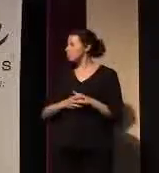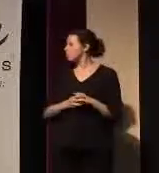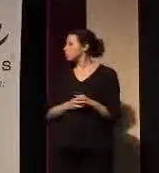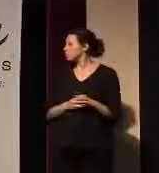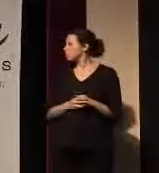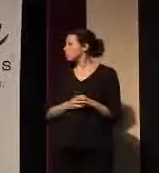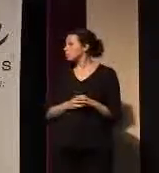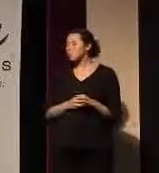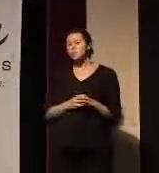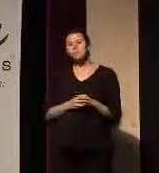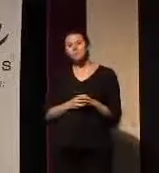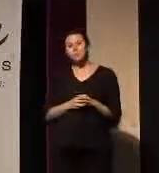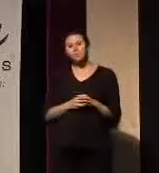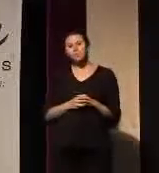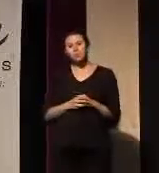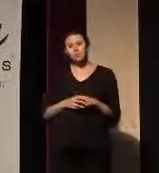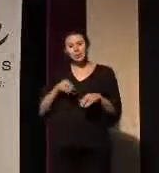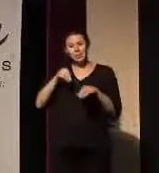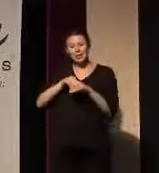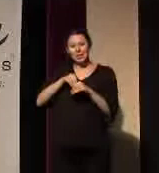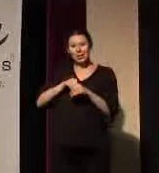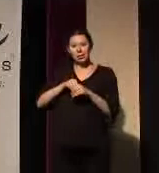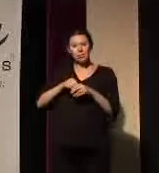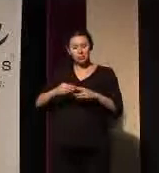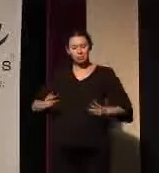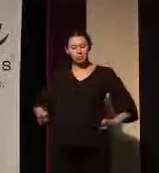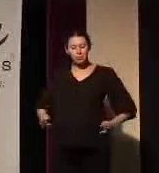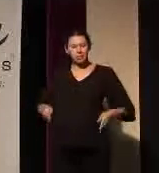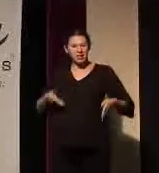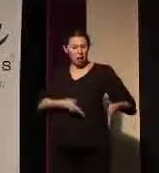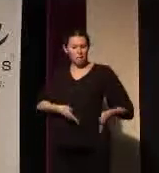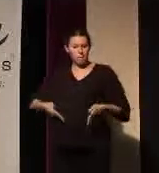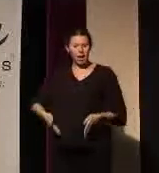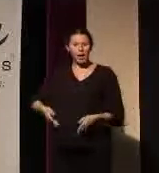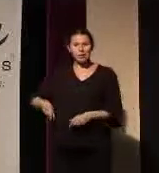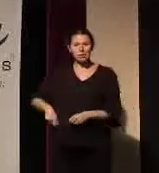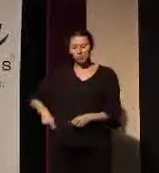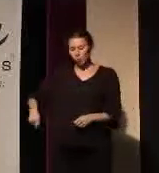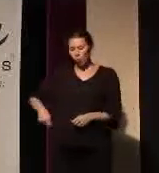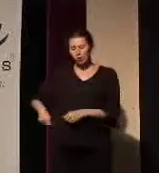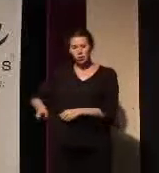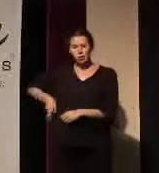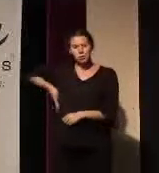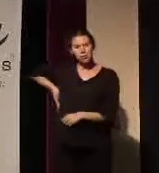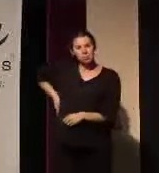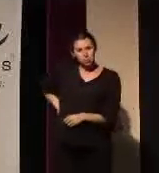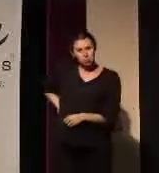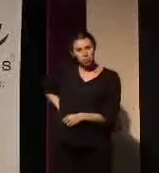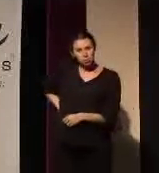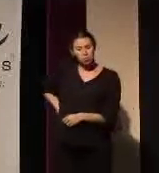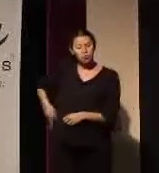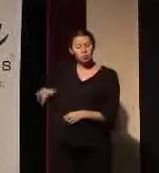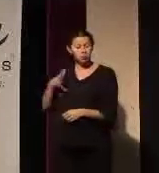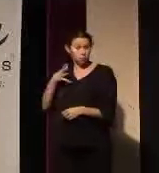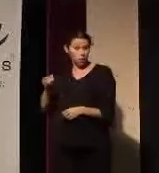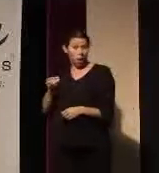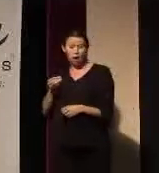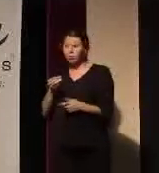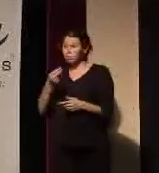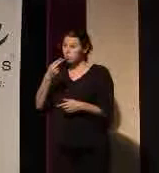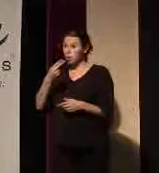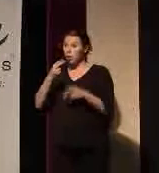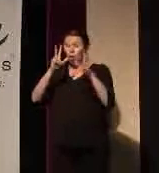Behind him, inside the waistband of his pants. And in fact, that's where the holster manufacturer recommended that holster be